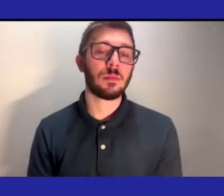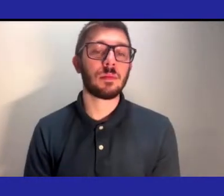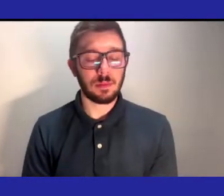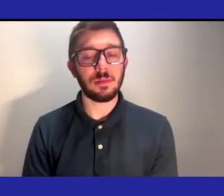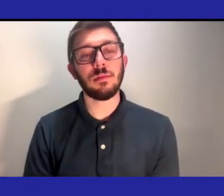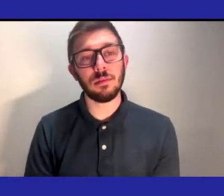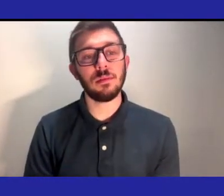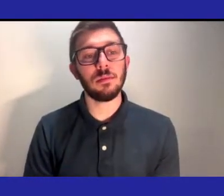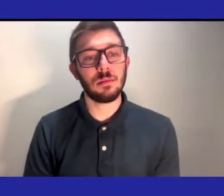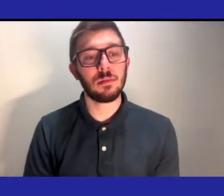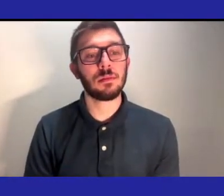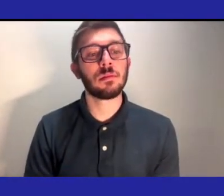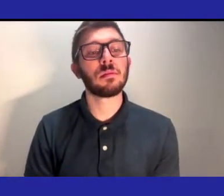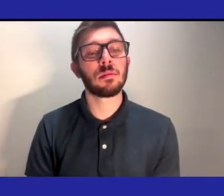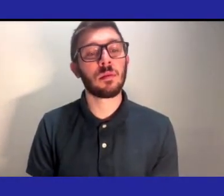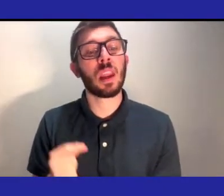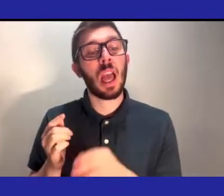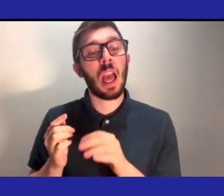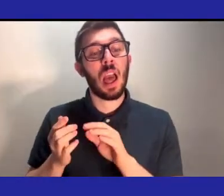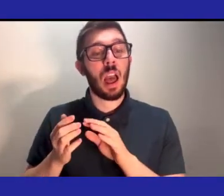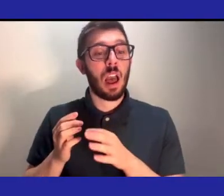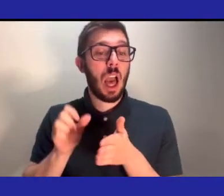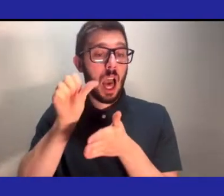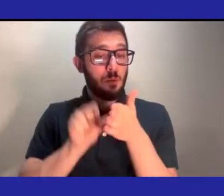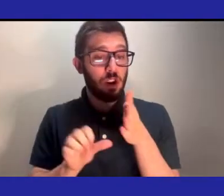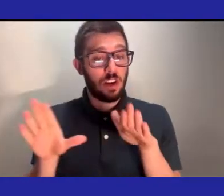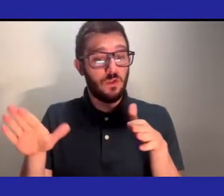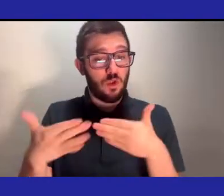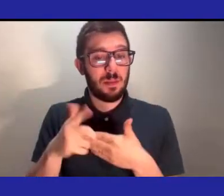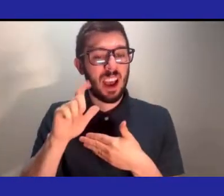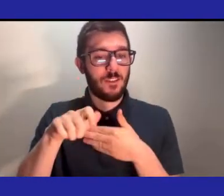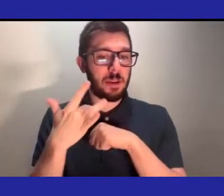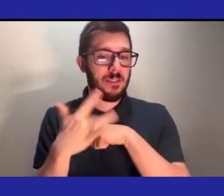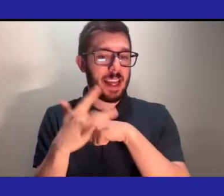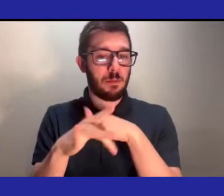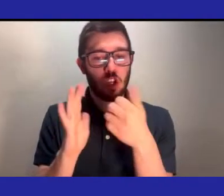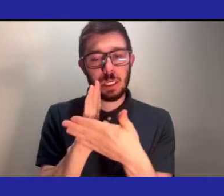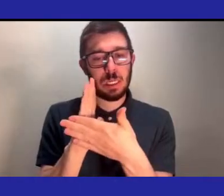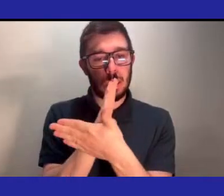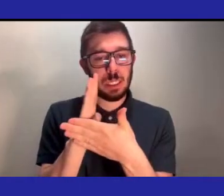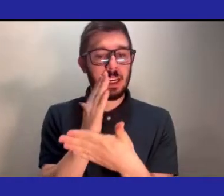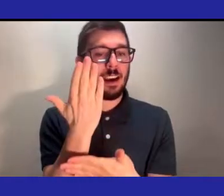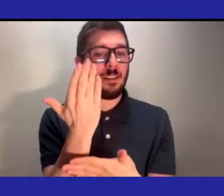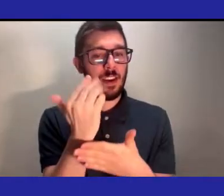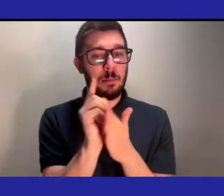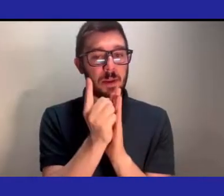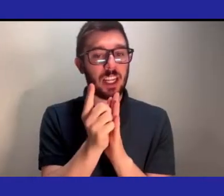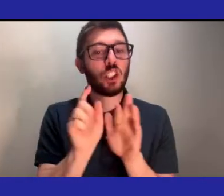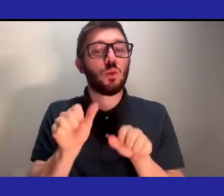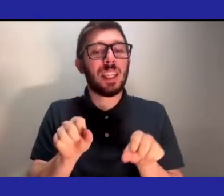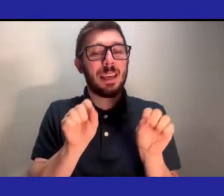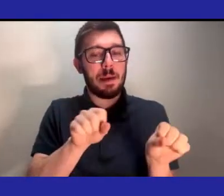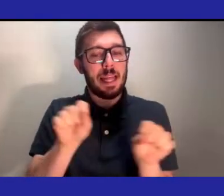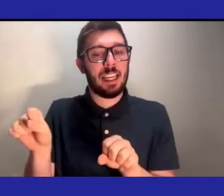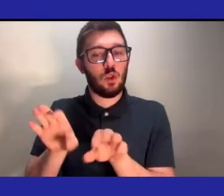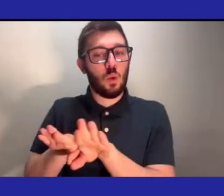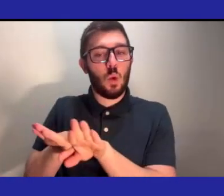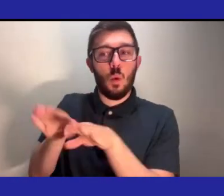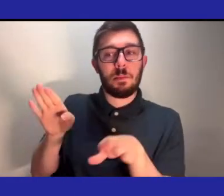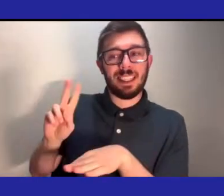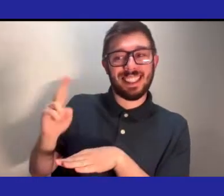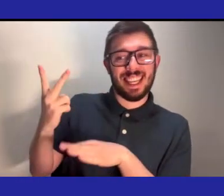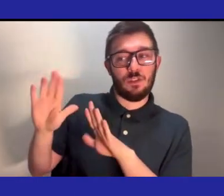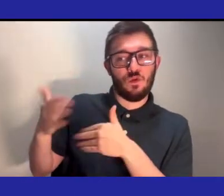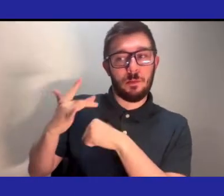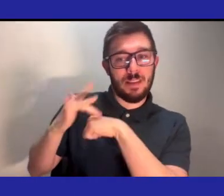Now, the operating rooms have to be available within 15 minutes with the ability to open a second room if necessary. There has to